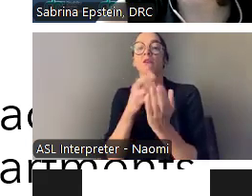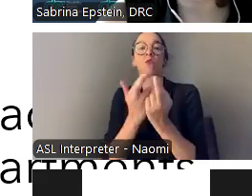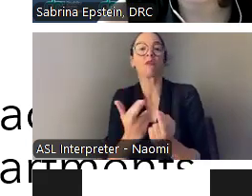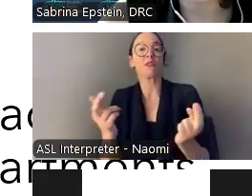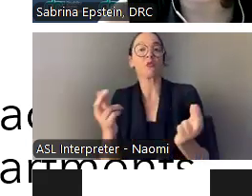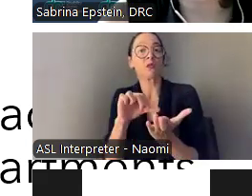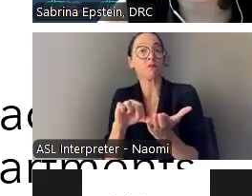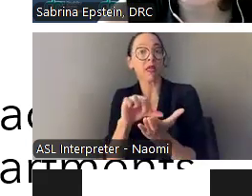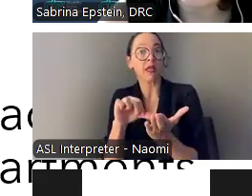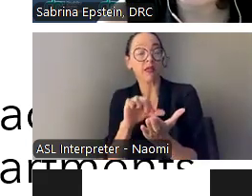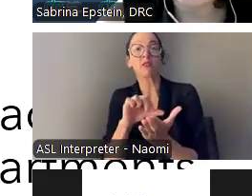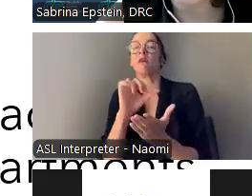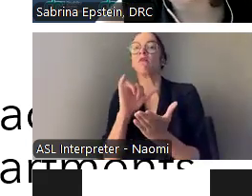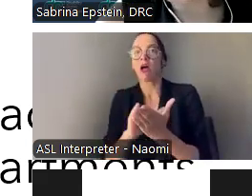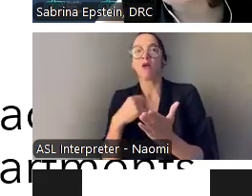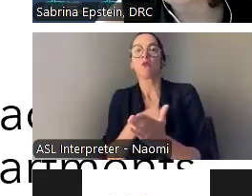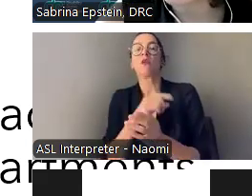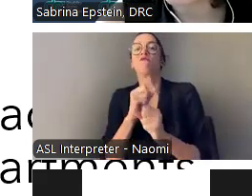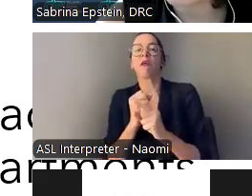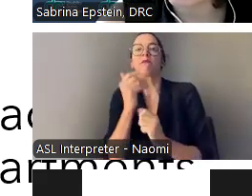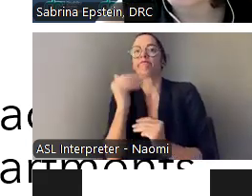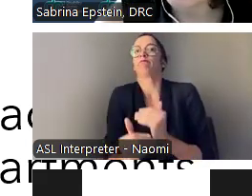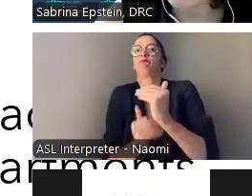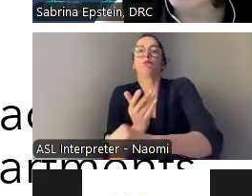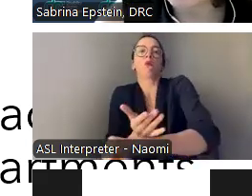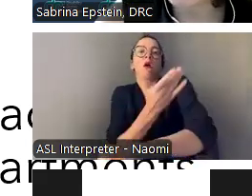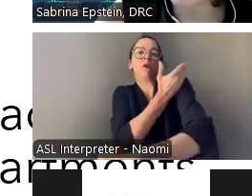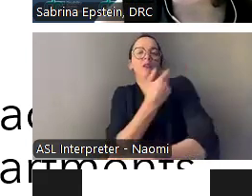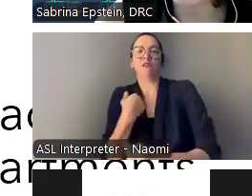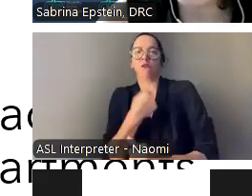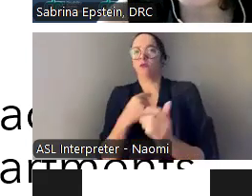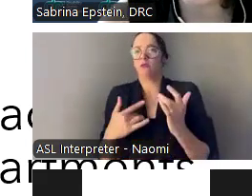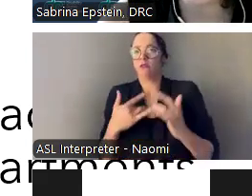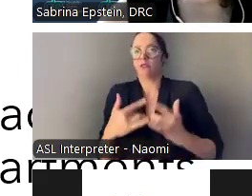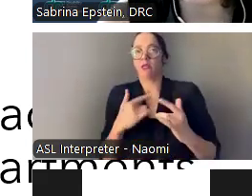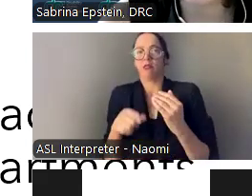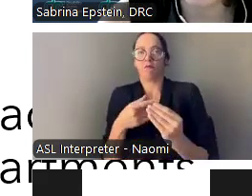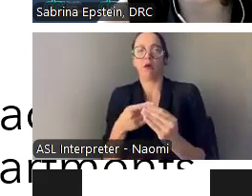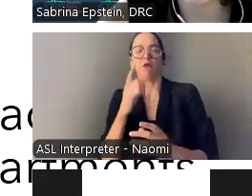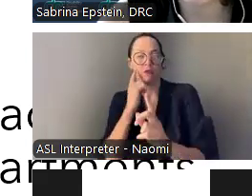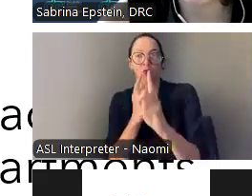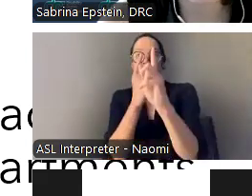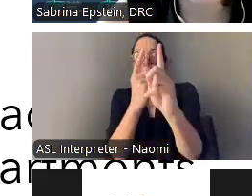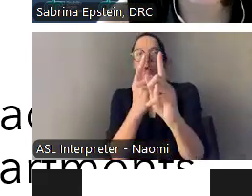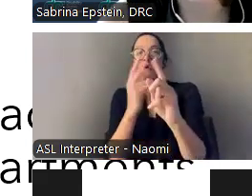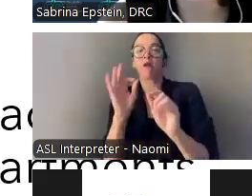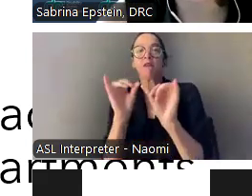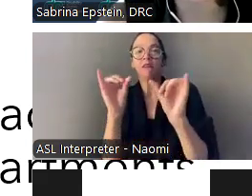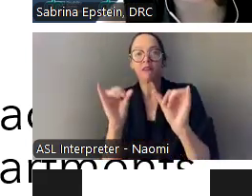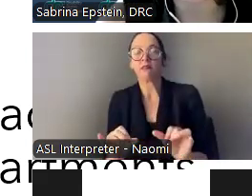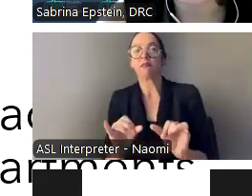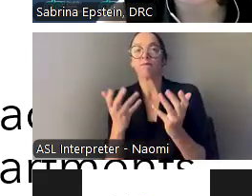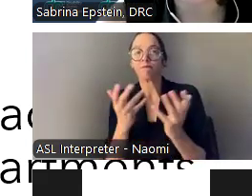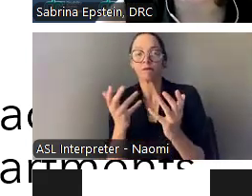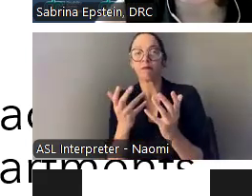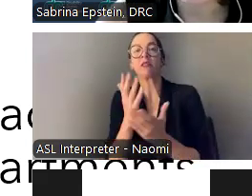want to emphasize that the goal of this system should be to remove some of the administrative burden from the consumer